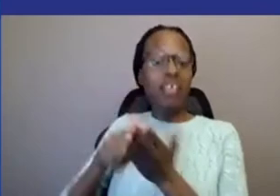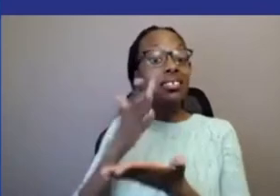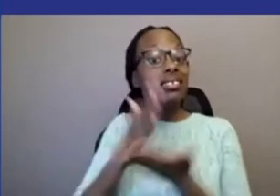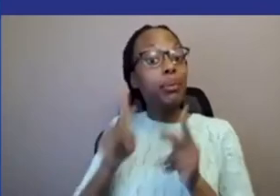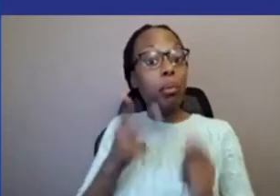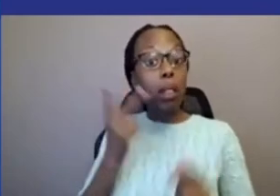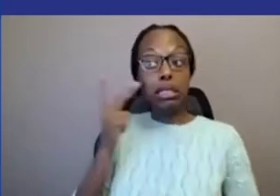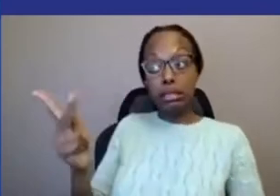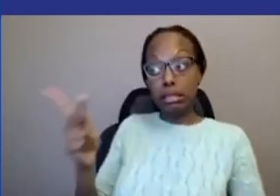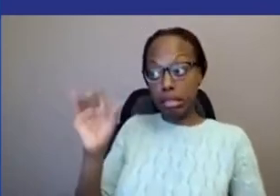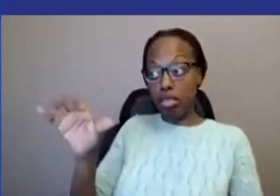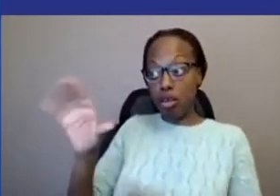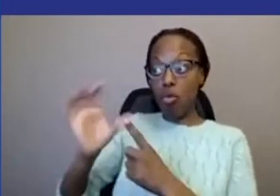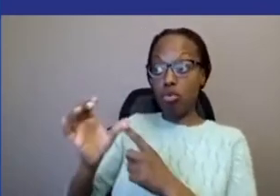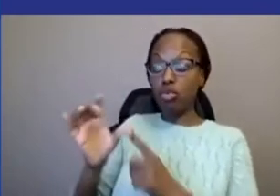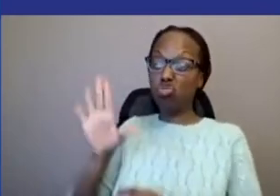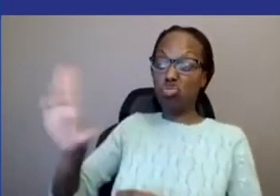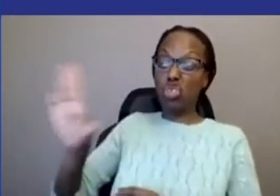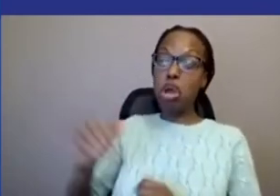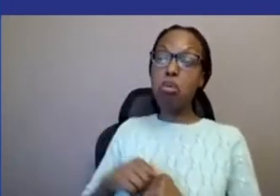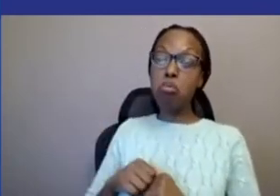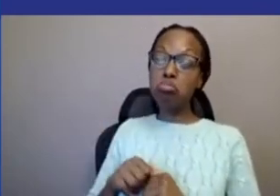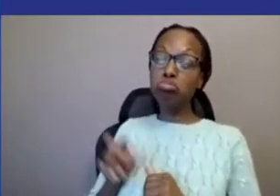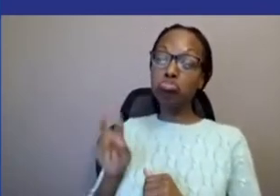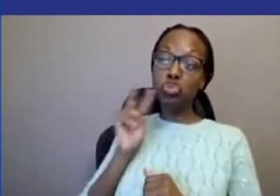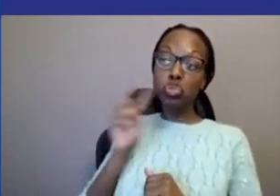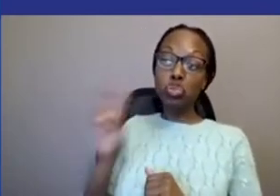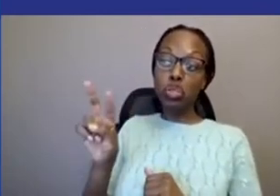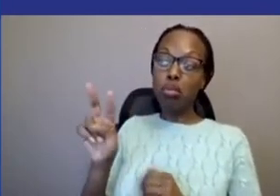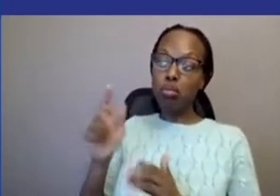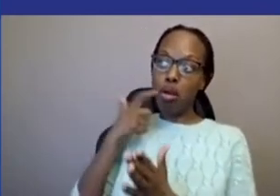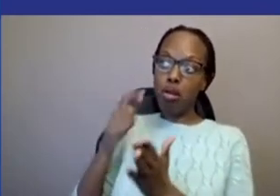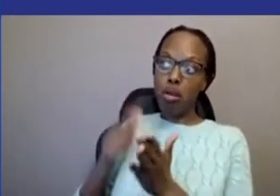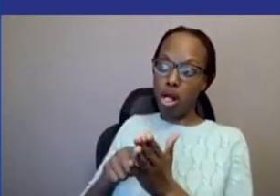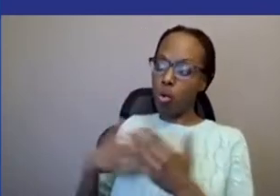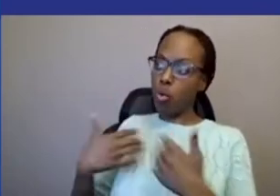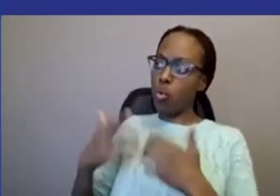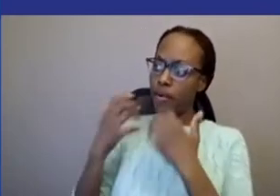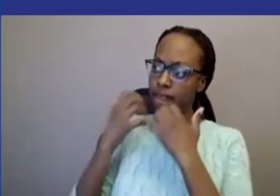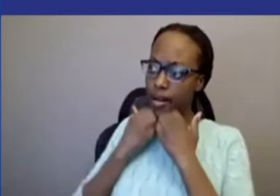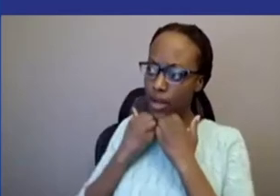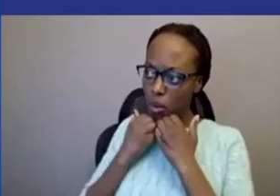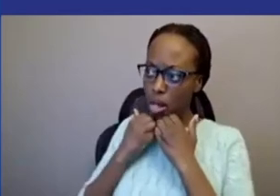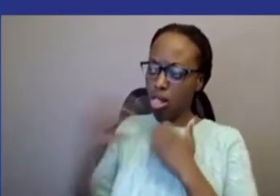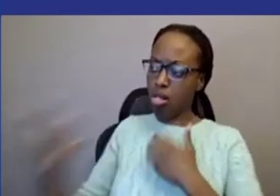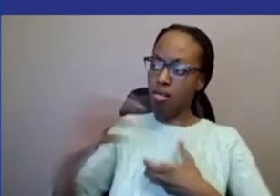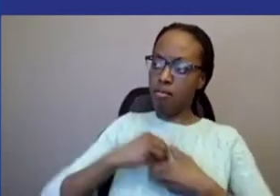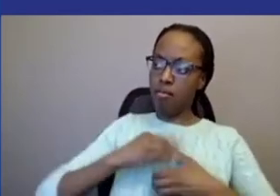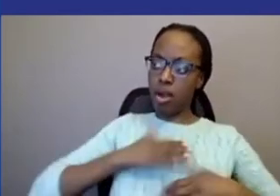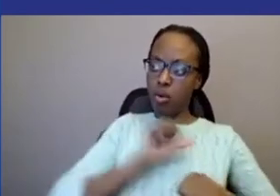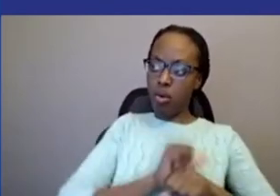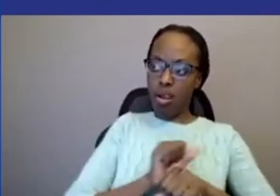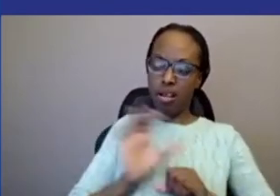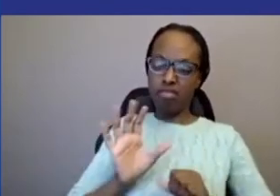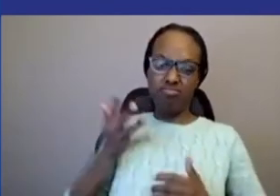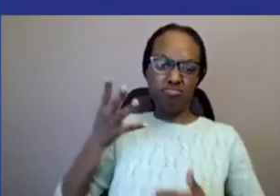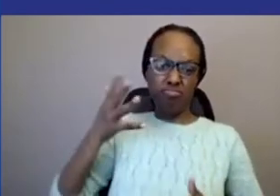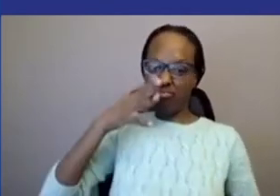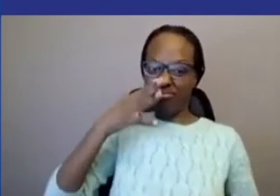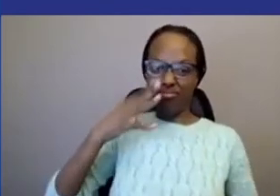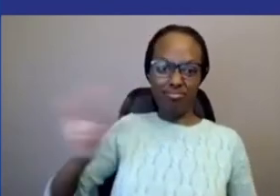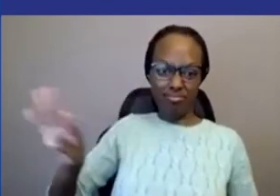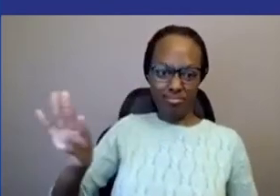still don't give it that acknowledgement or value within the scope of work that they do. So thank you for sharing.